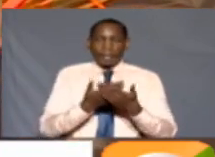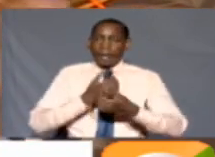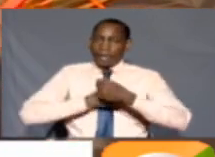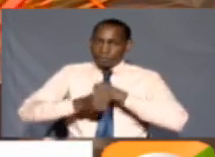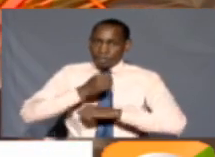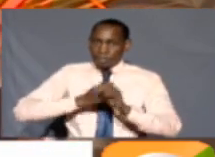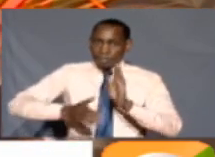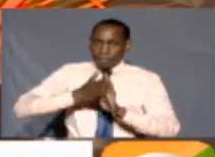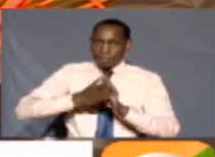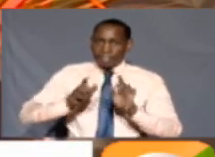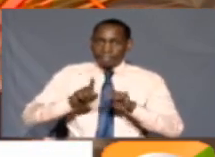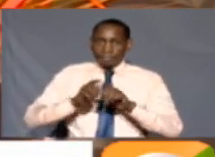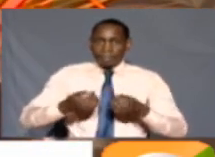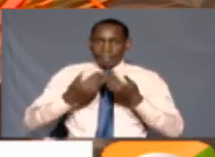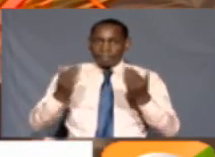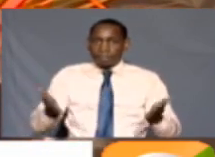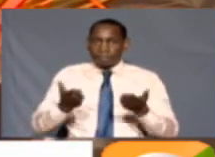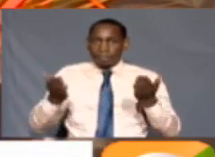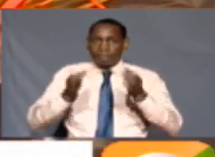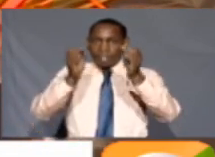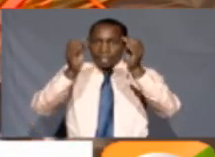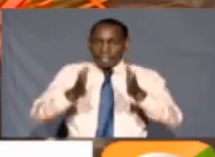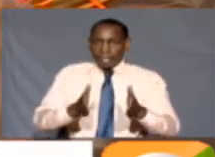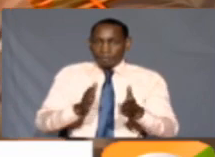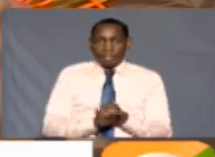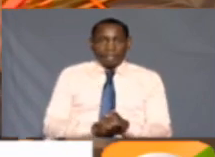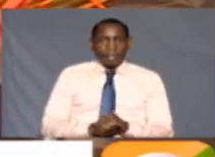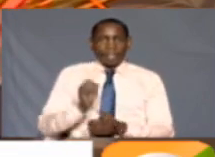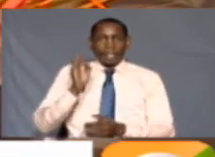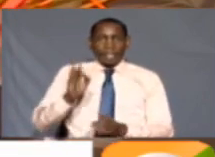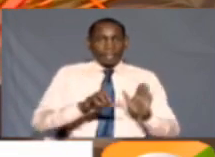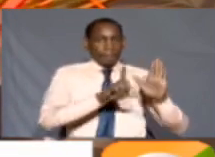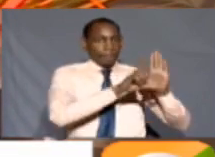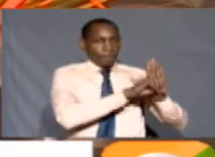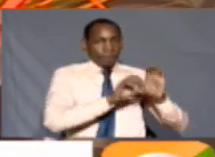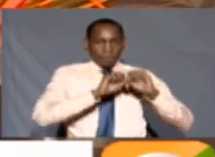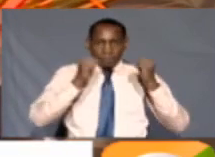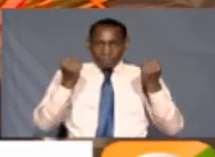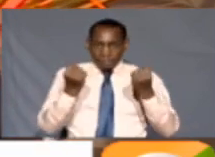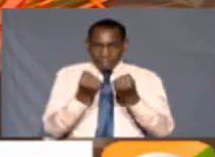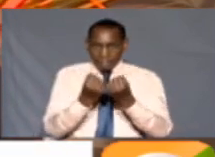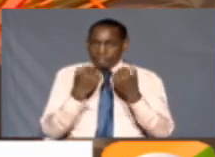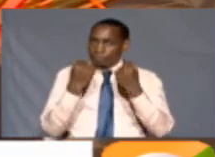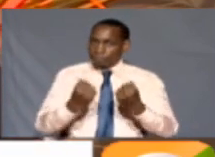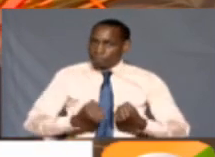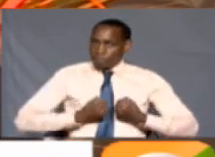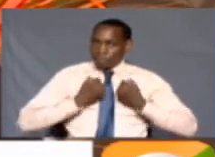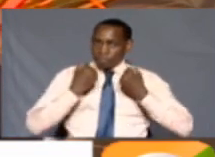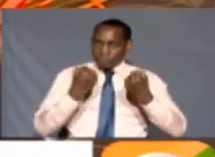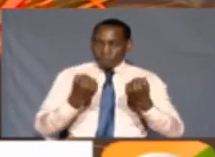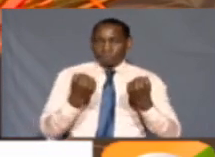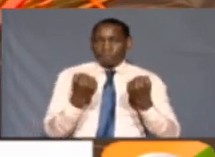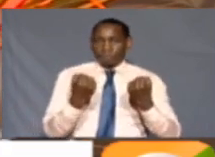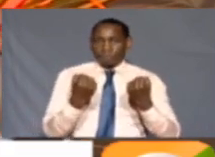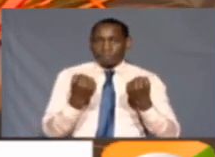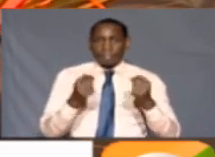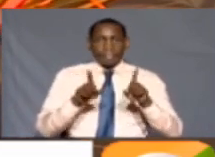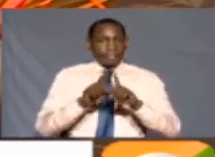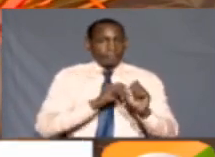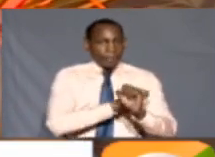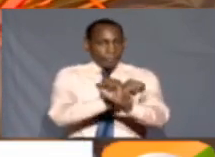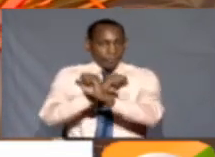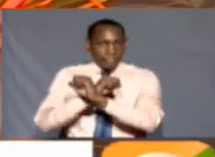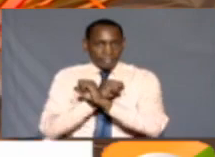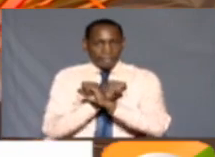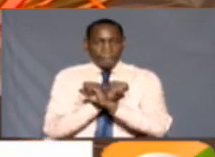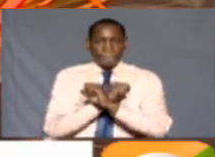move, because you give courage to accountants. If the Law Society is bold and you know, kind of protective